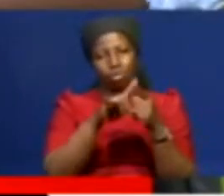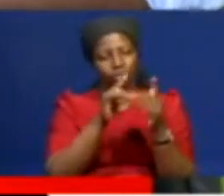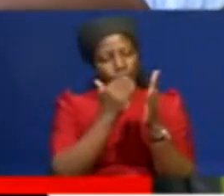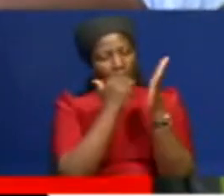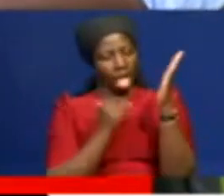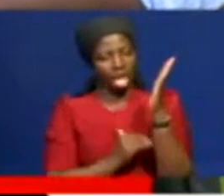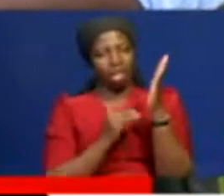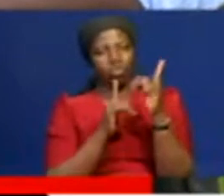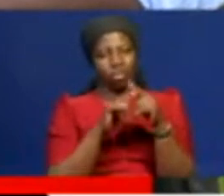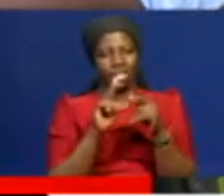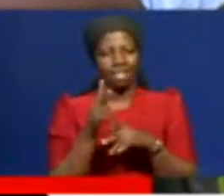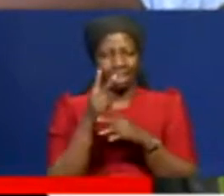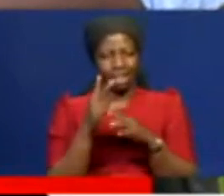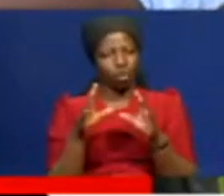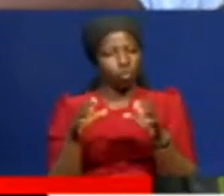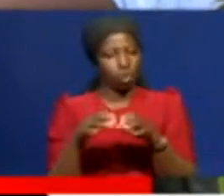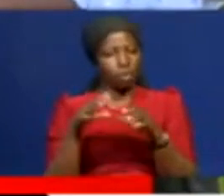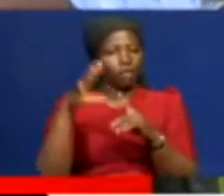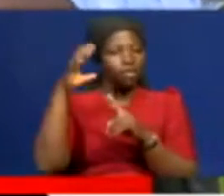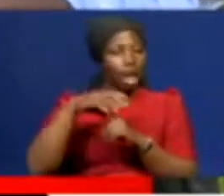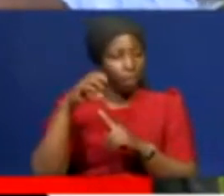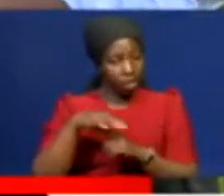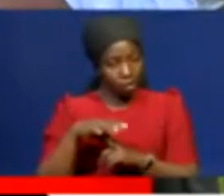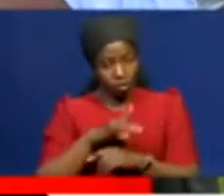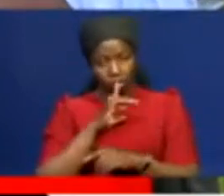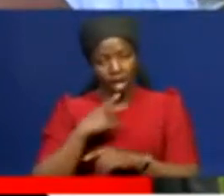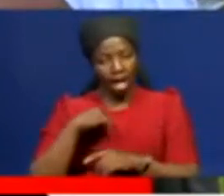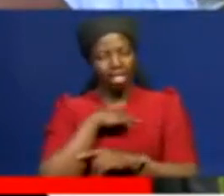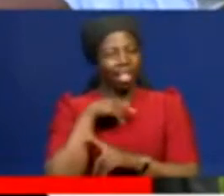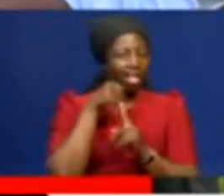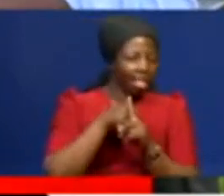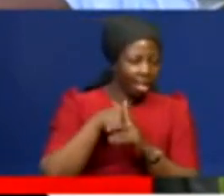division league, or the second tier league, that is a championship. But we fought our way